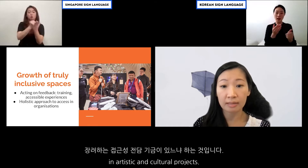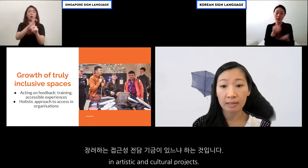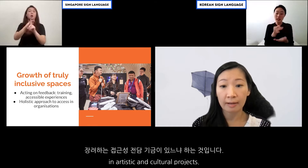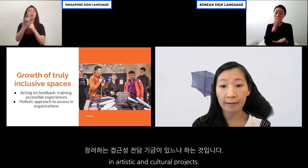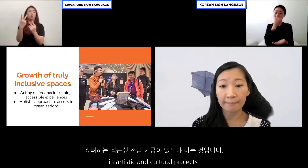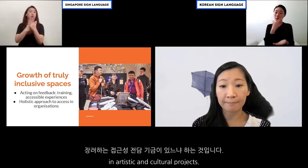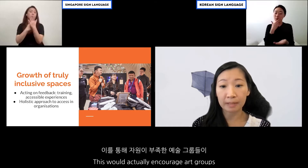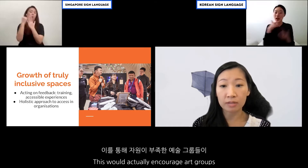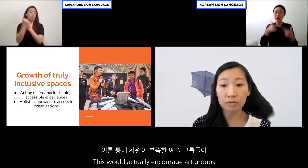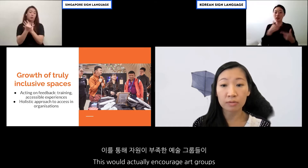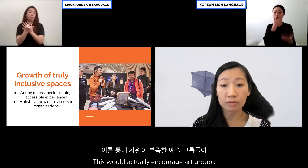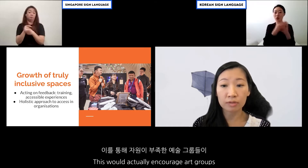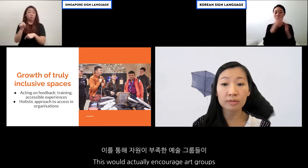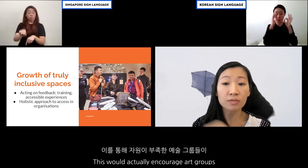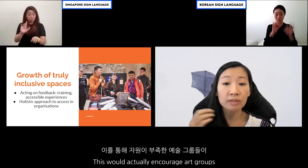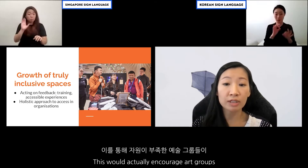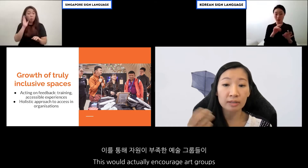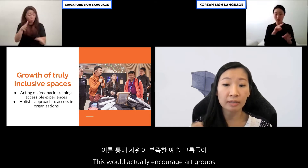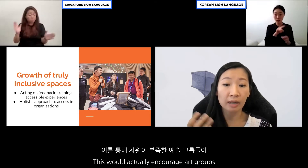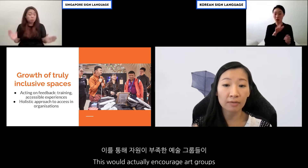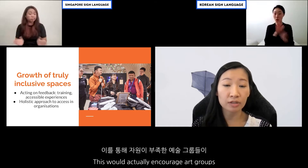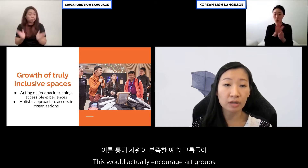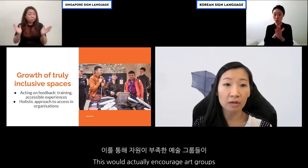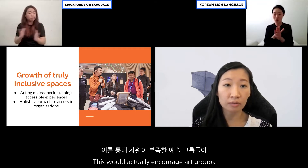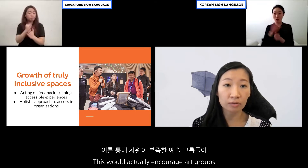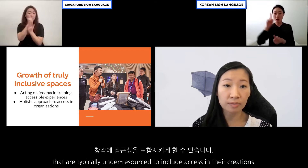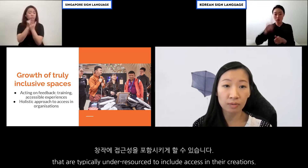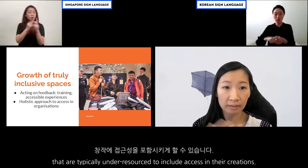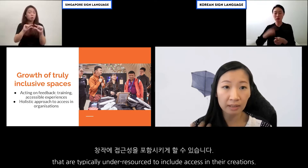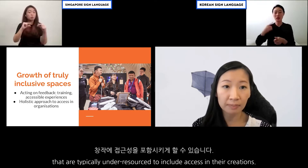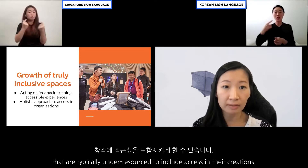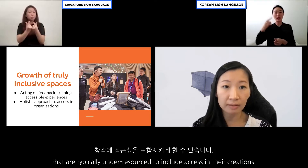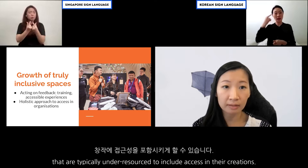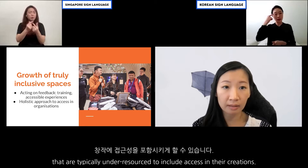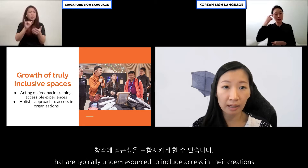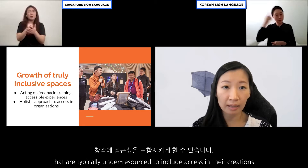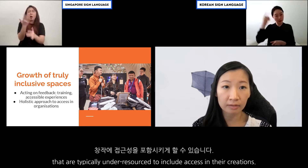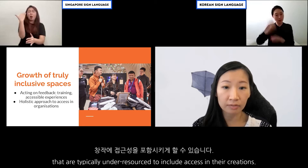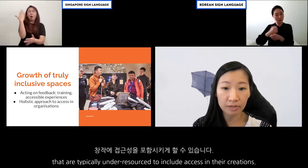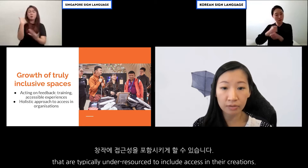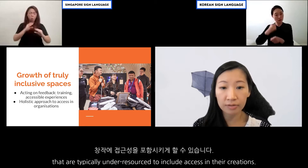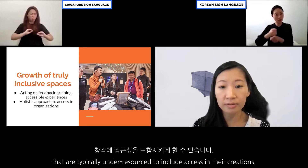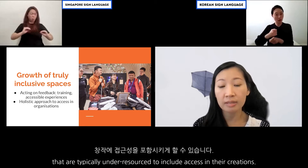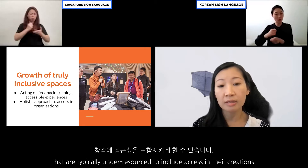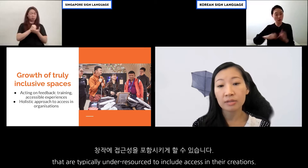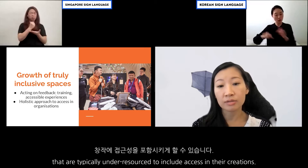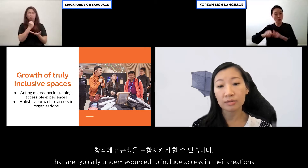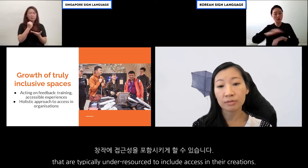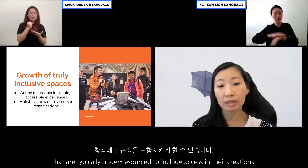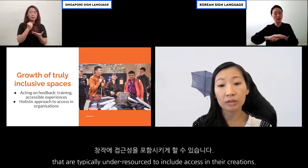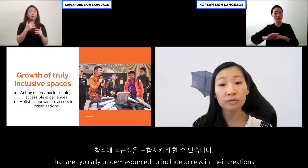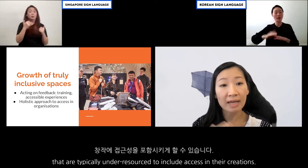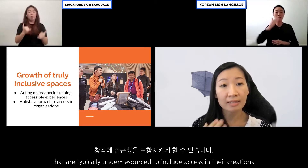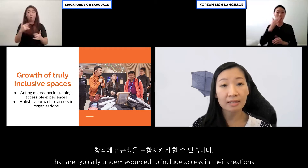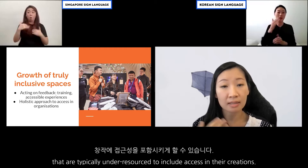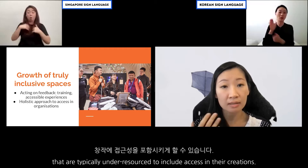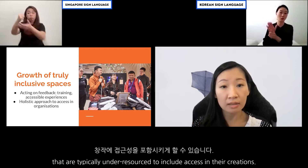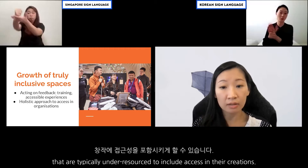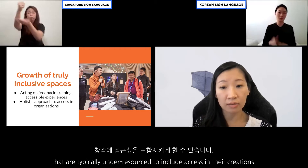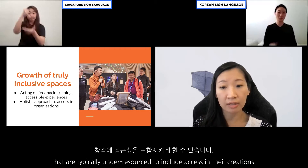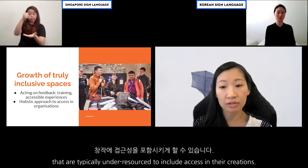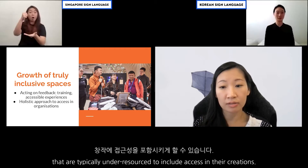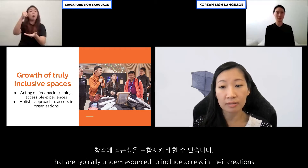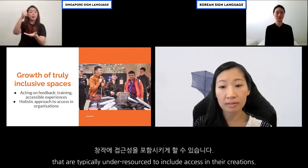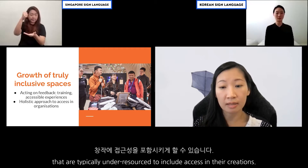projects. So this would actually encourage art groups who are typically under-resourced to include access in